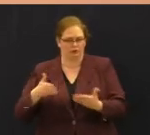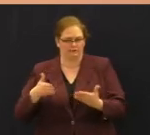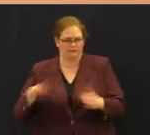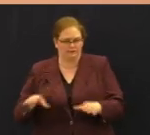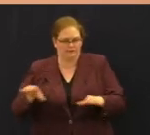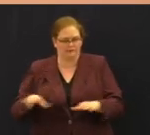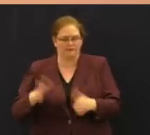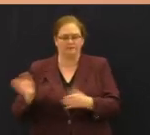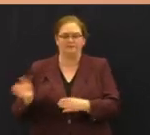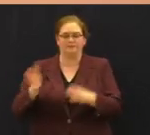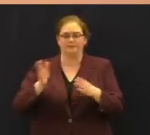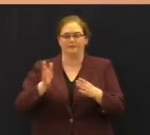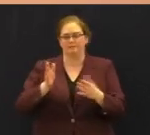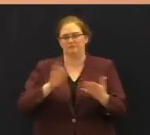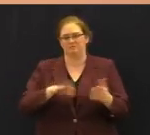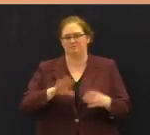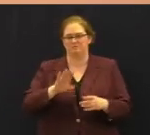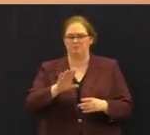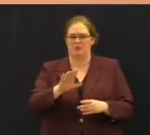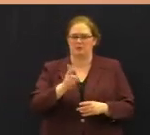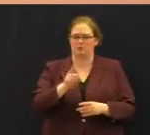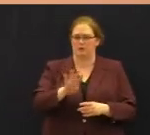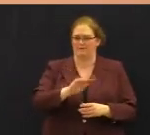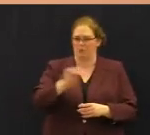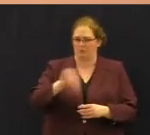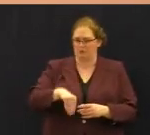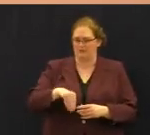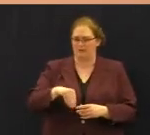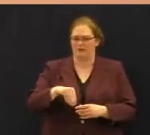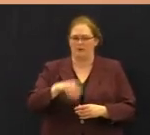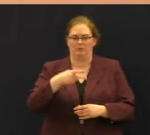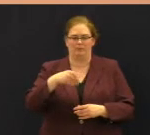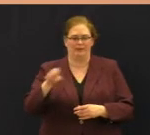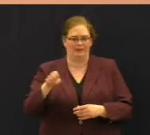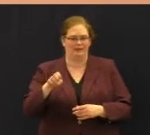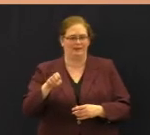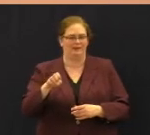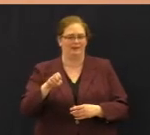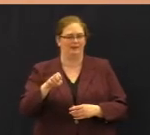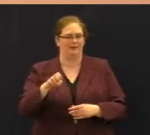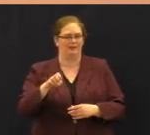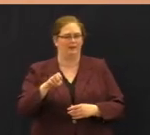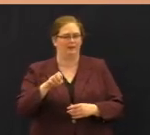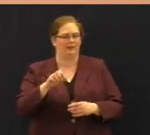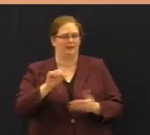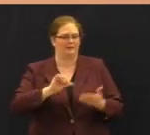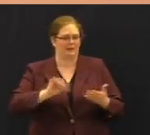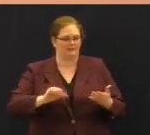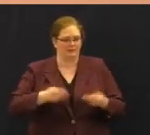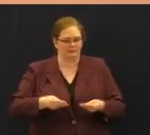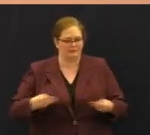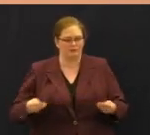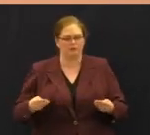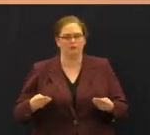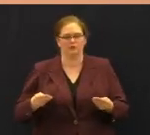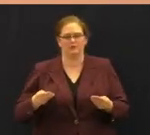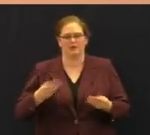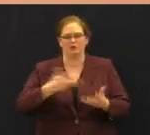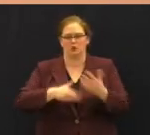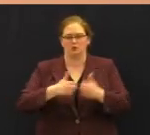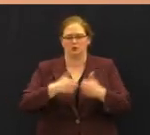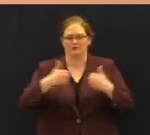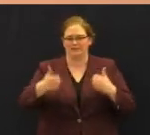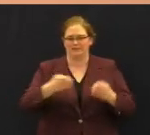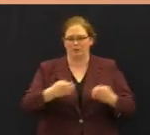efforts. We spent about 24% on PPE, sanitization materials, and social